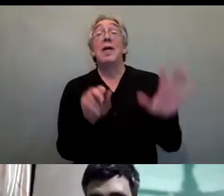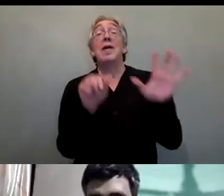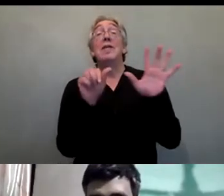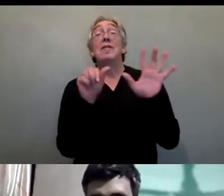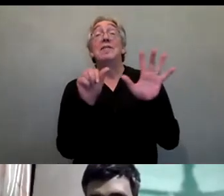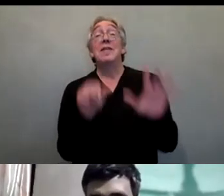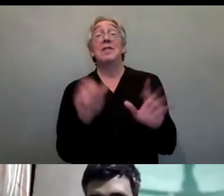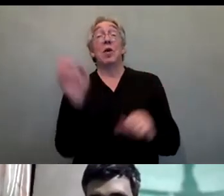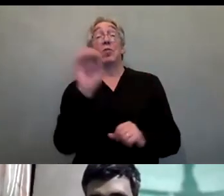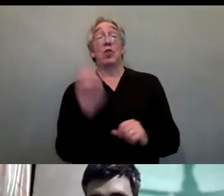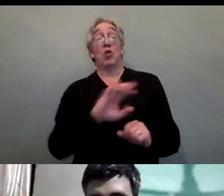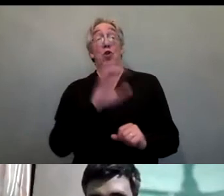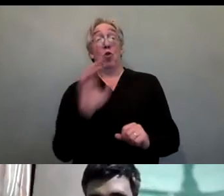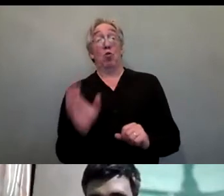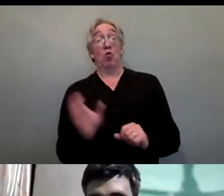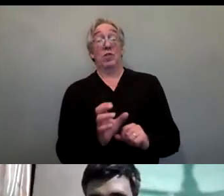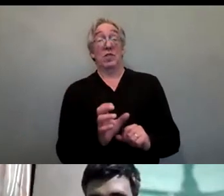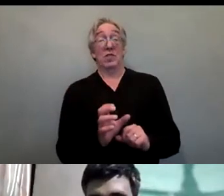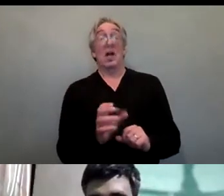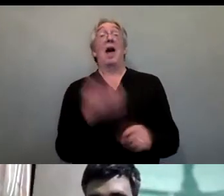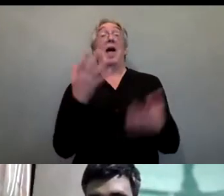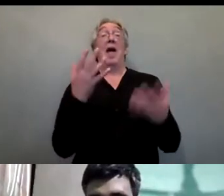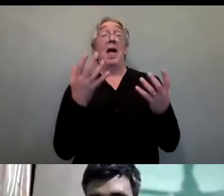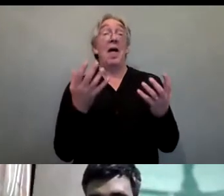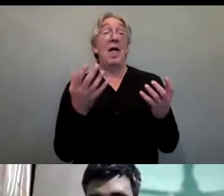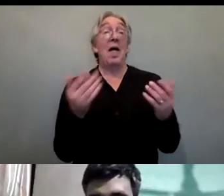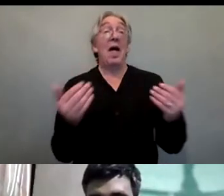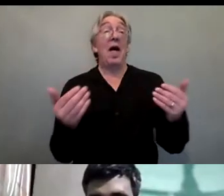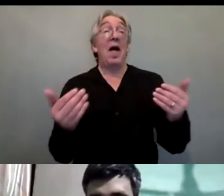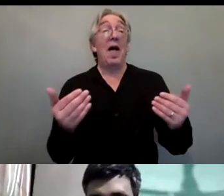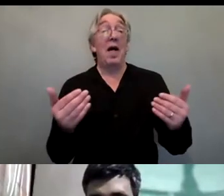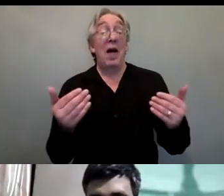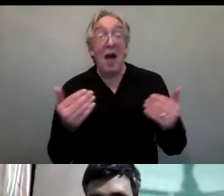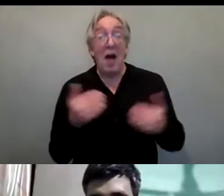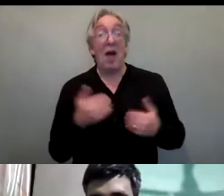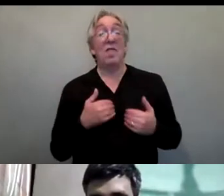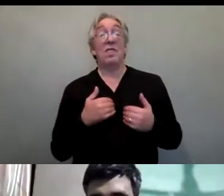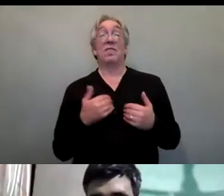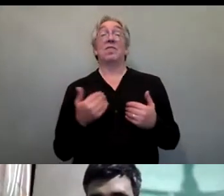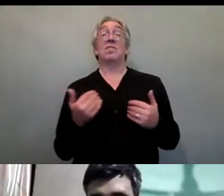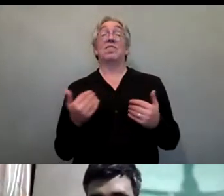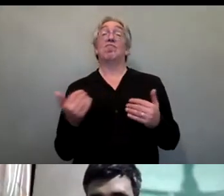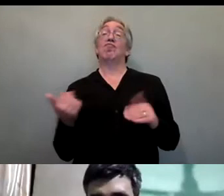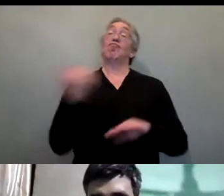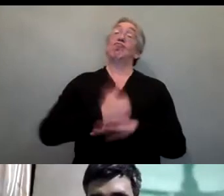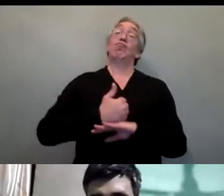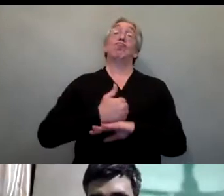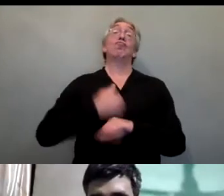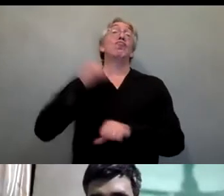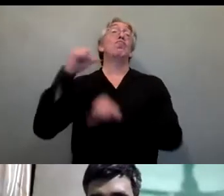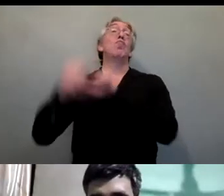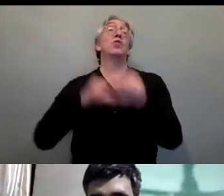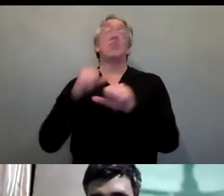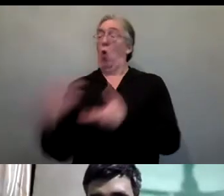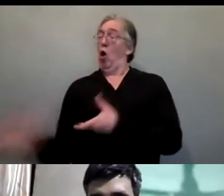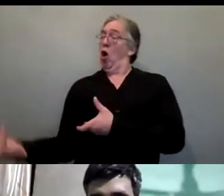of statutory process to involve persons with disabilities in the definition, implementation, and